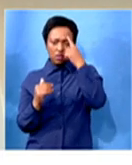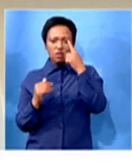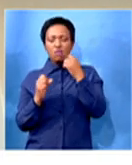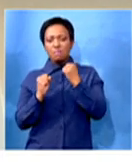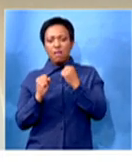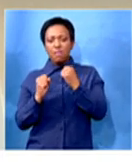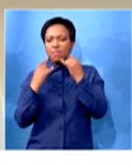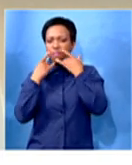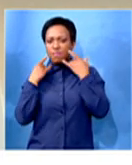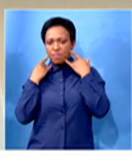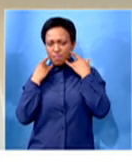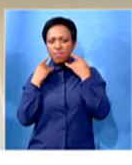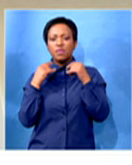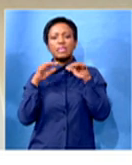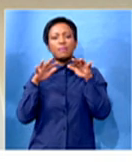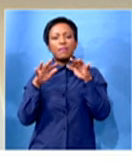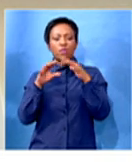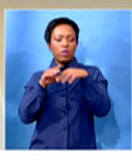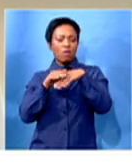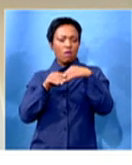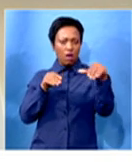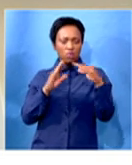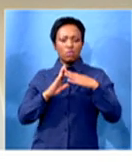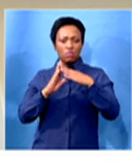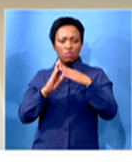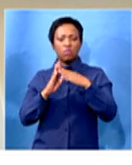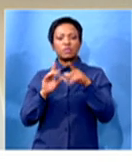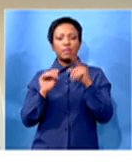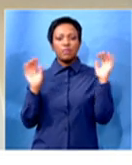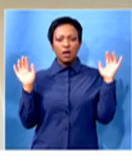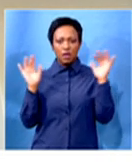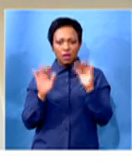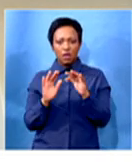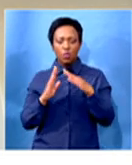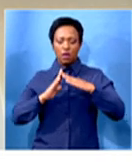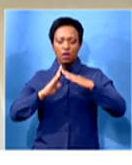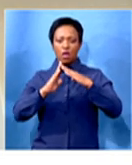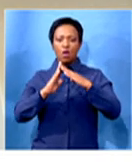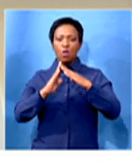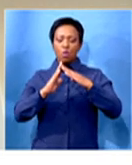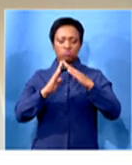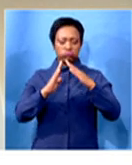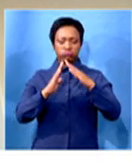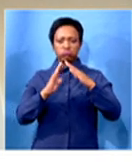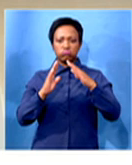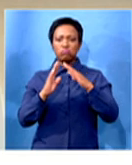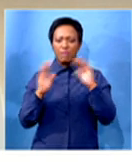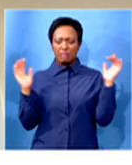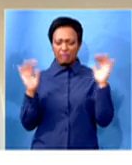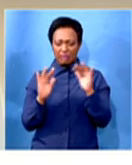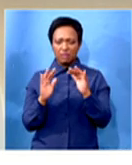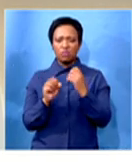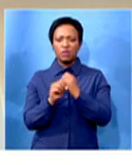masks in public, being careful about gatherings indoors, so that we can continue to keep the lid on